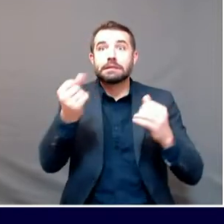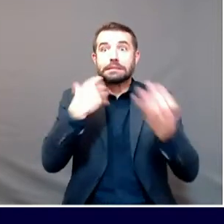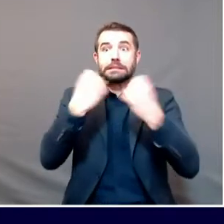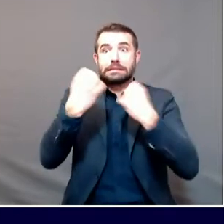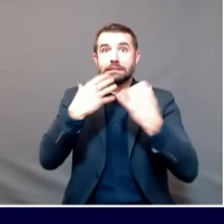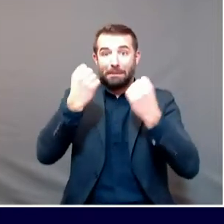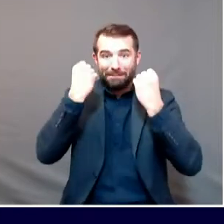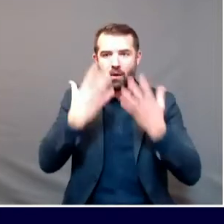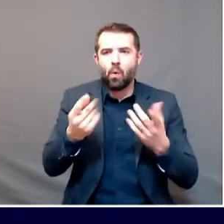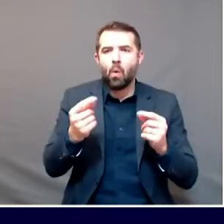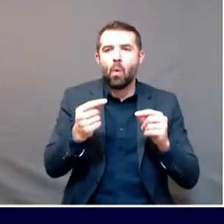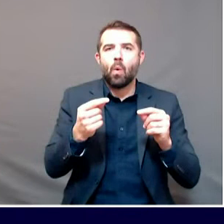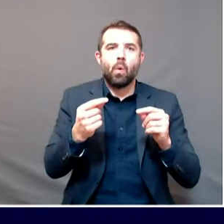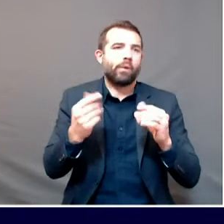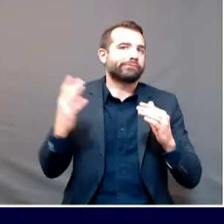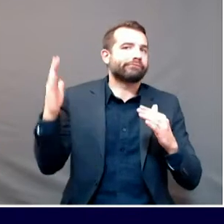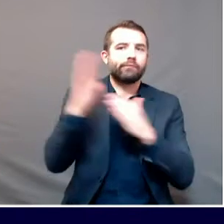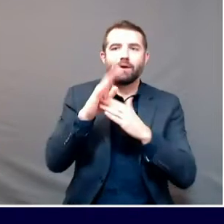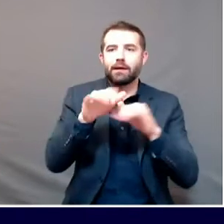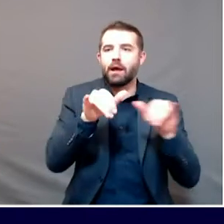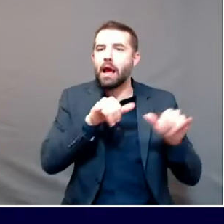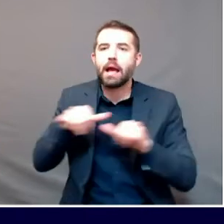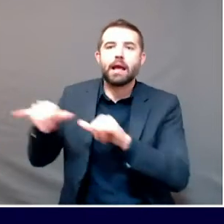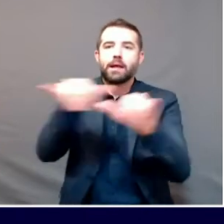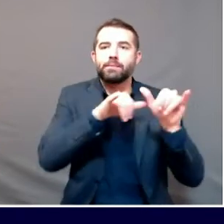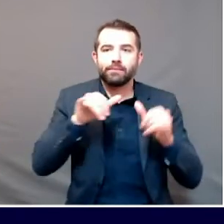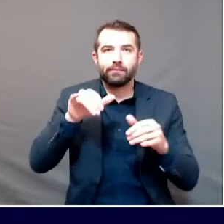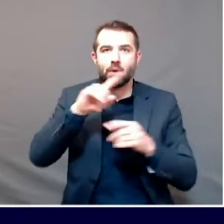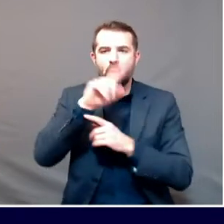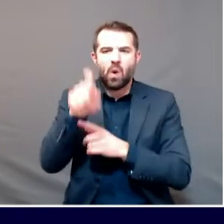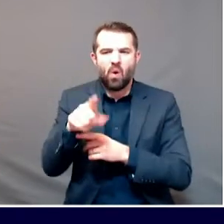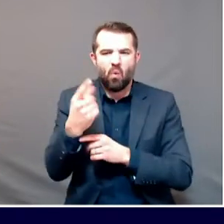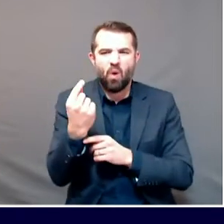was this: are these vaccines